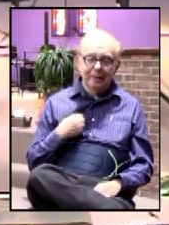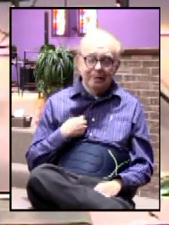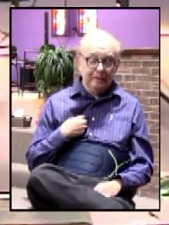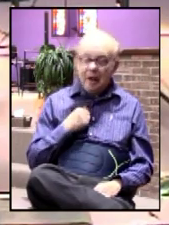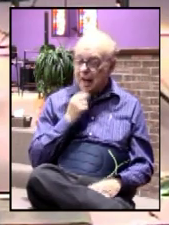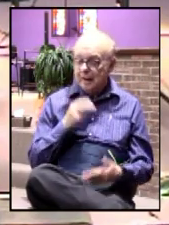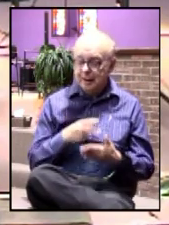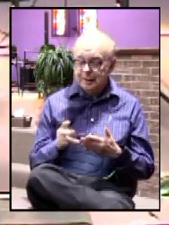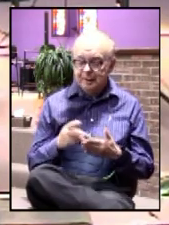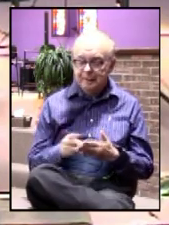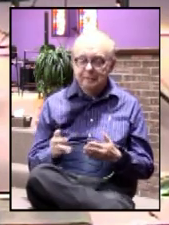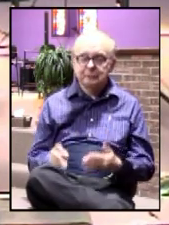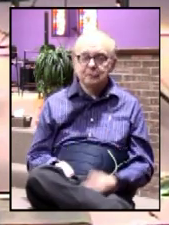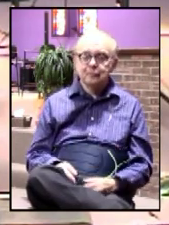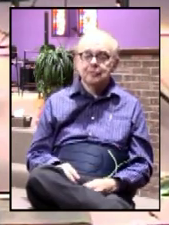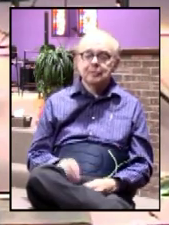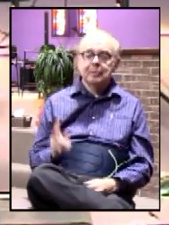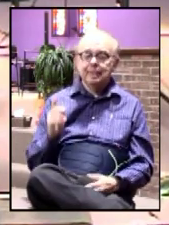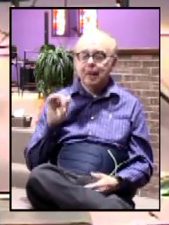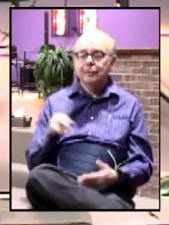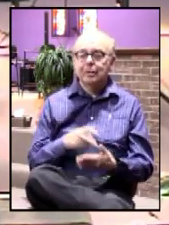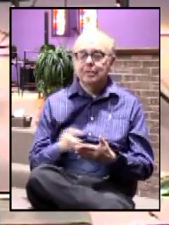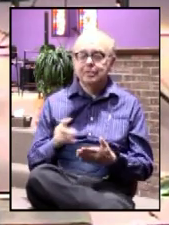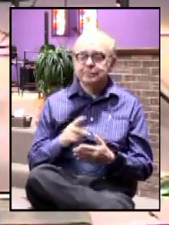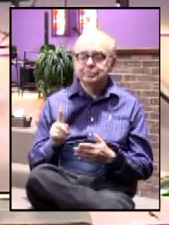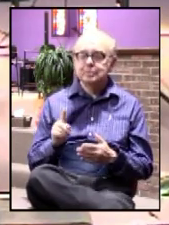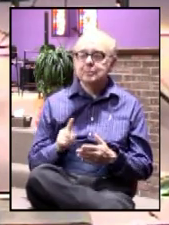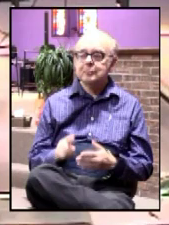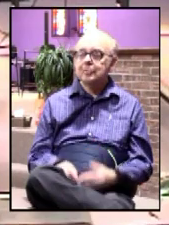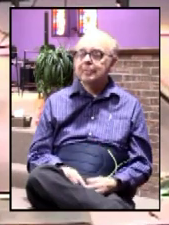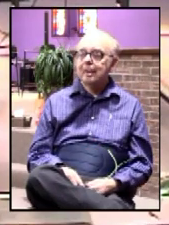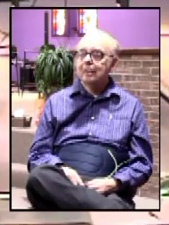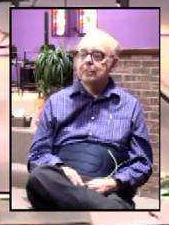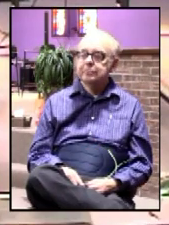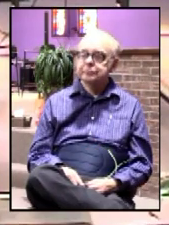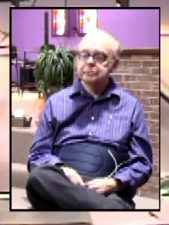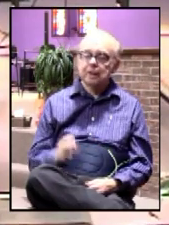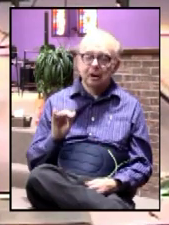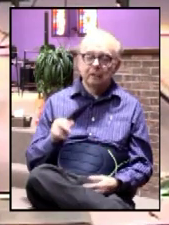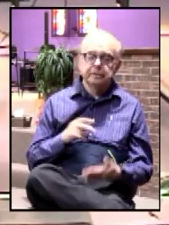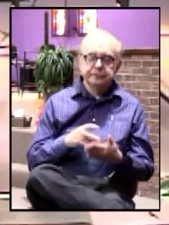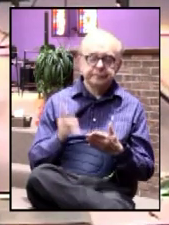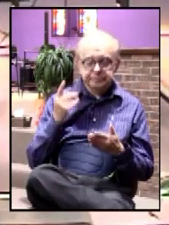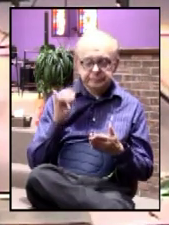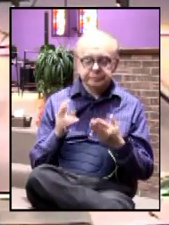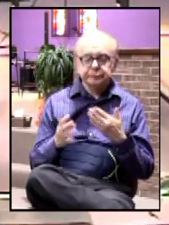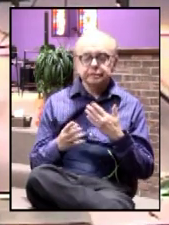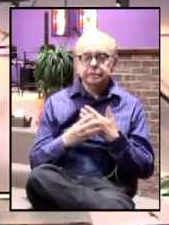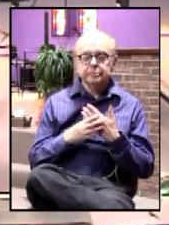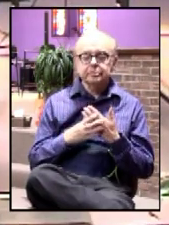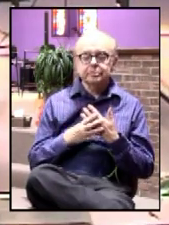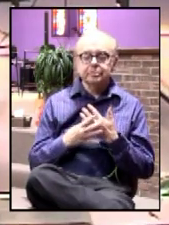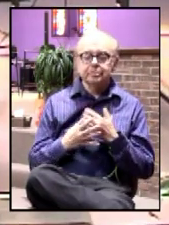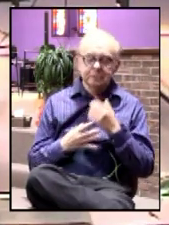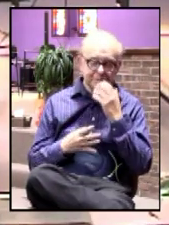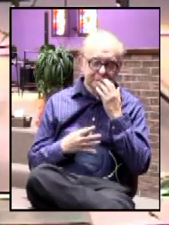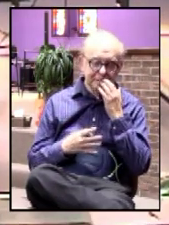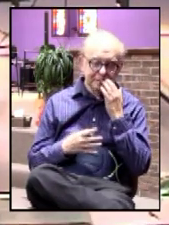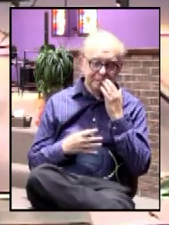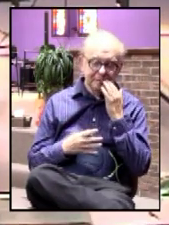I may not be paying. Well, I'm still paying for it. I don't care what you say. I'm still paying for it.